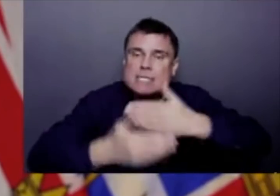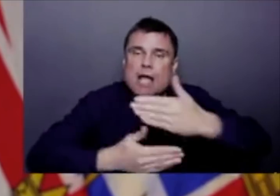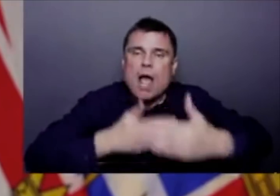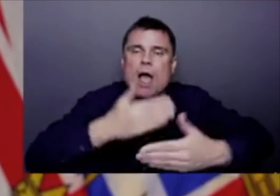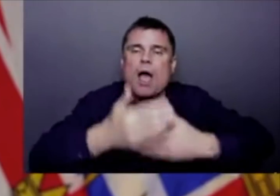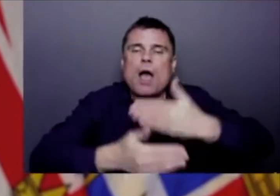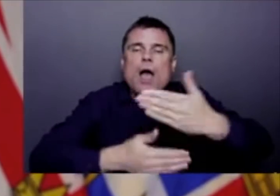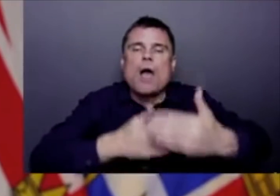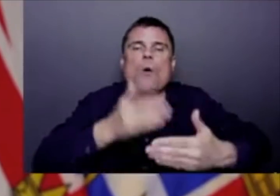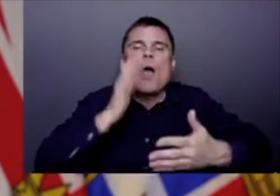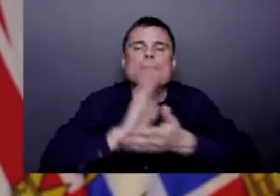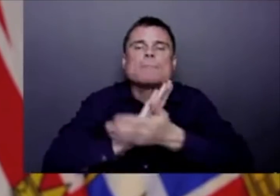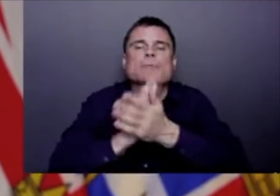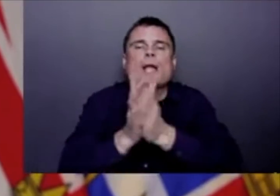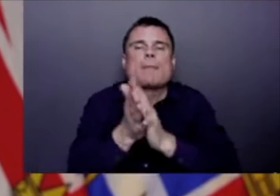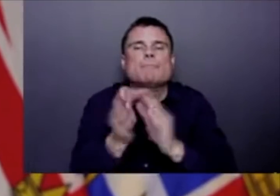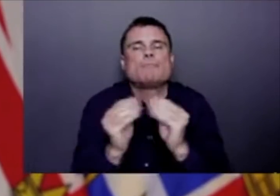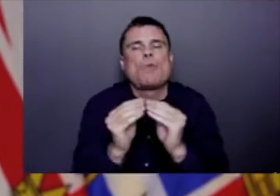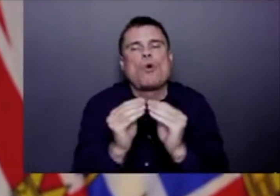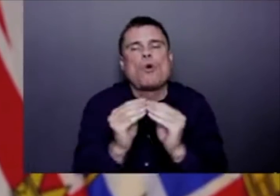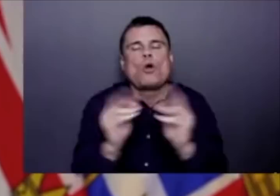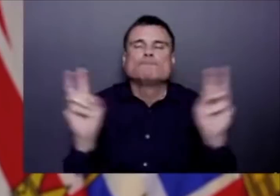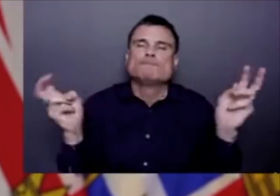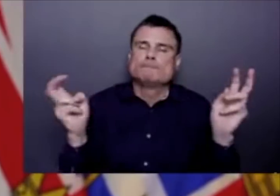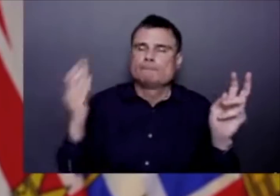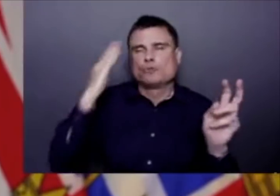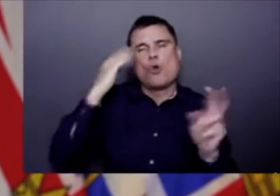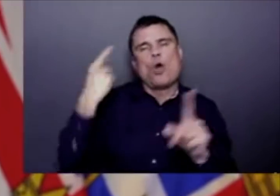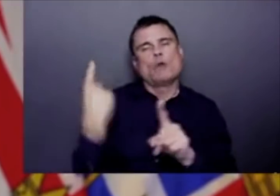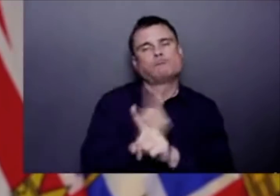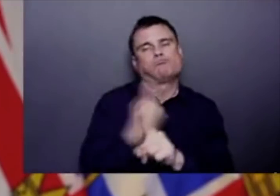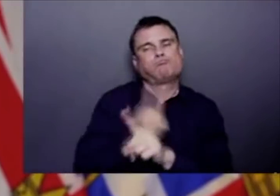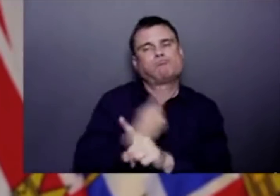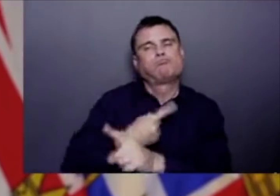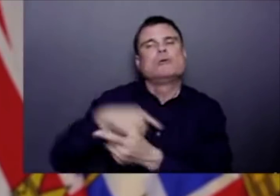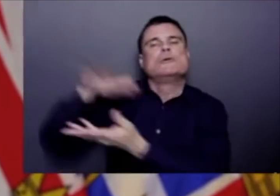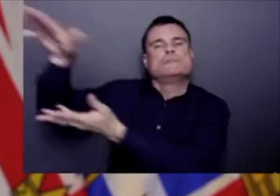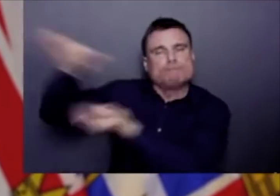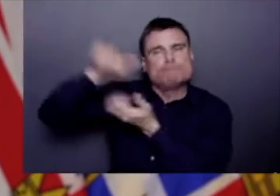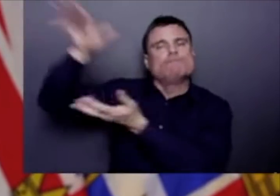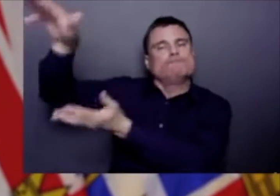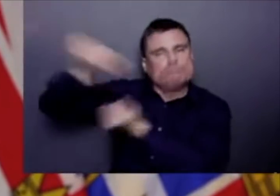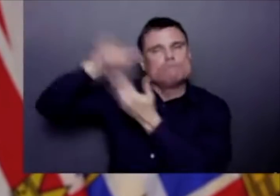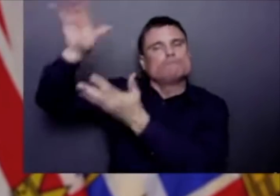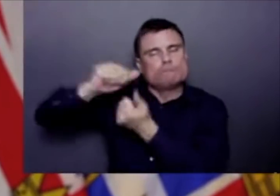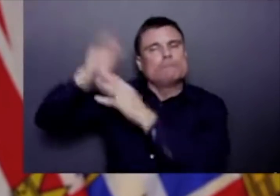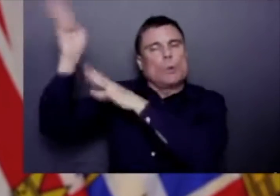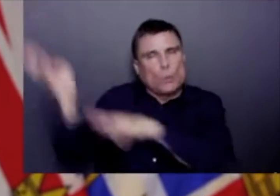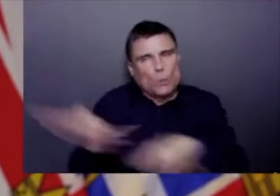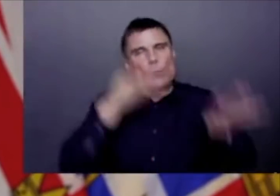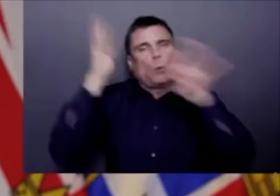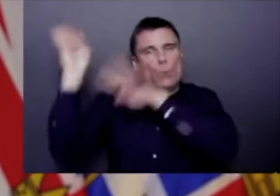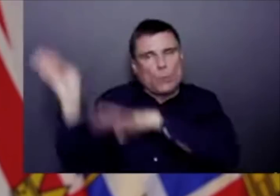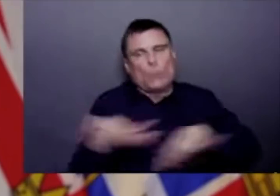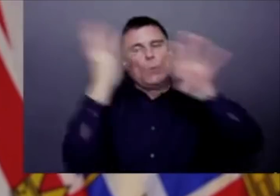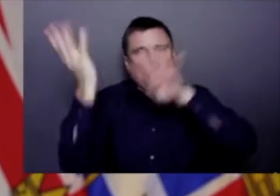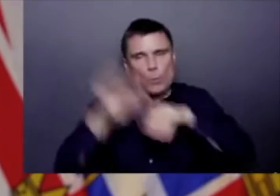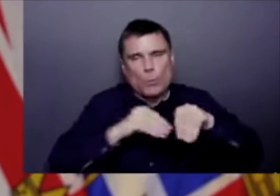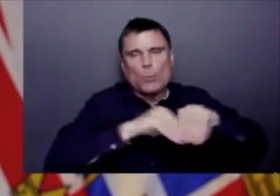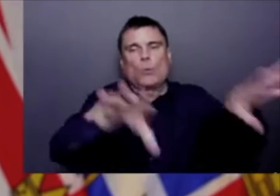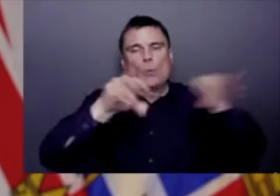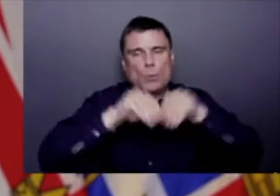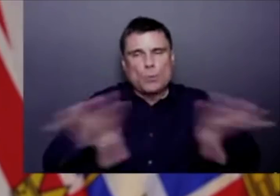I think it's also really important to note that we need to respond to what's happening on the ground in each area of the province. And